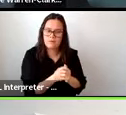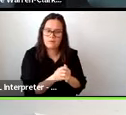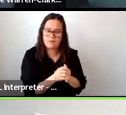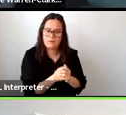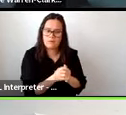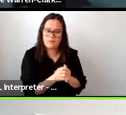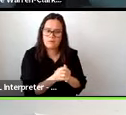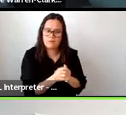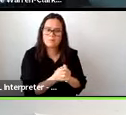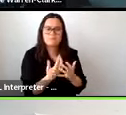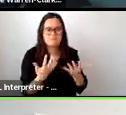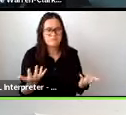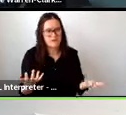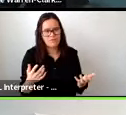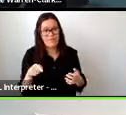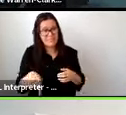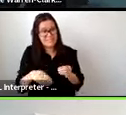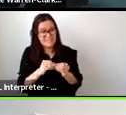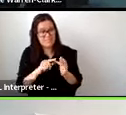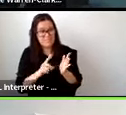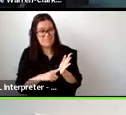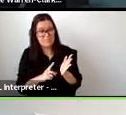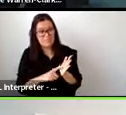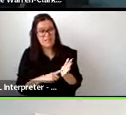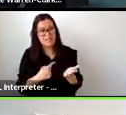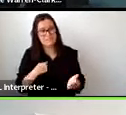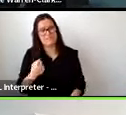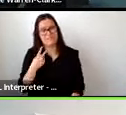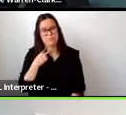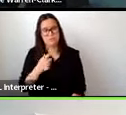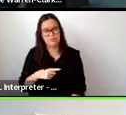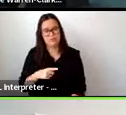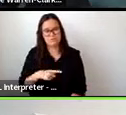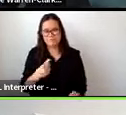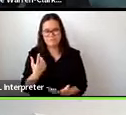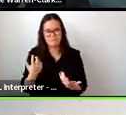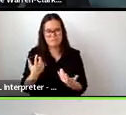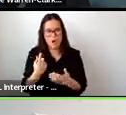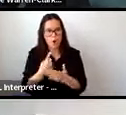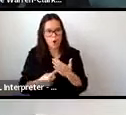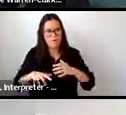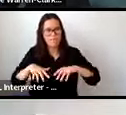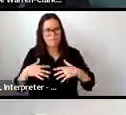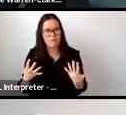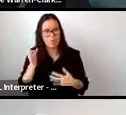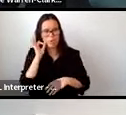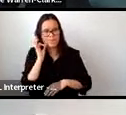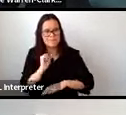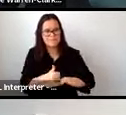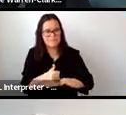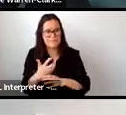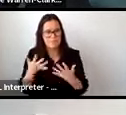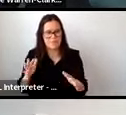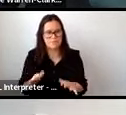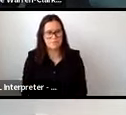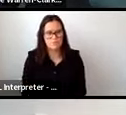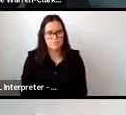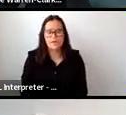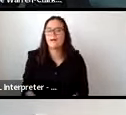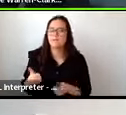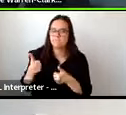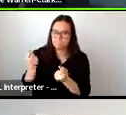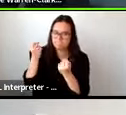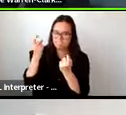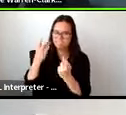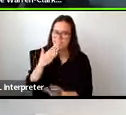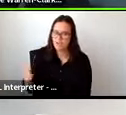to set up a committee. That was my disappointment, along with many others. Understood. Thank you.